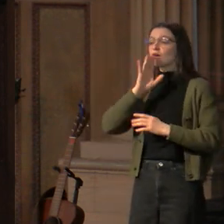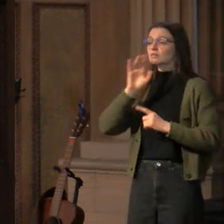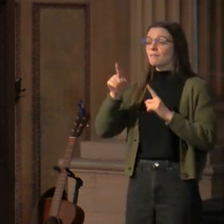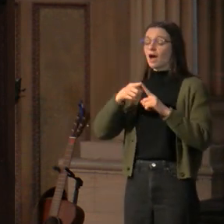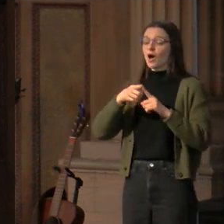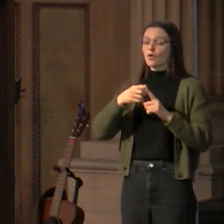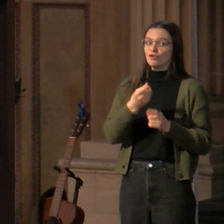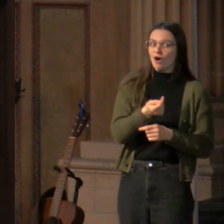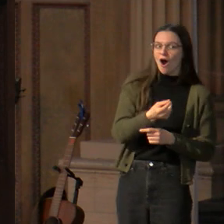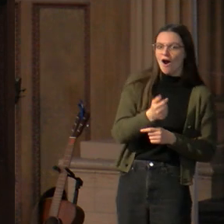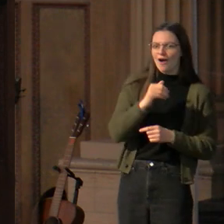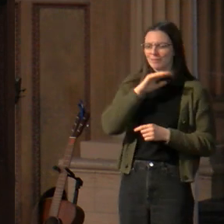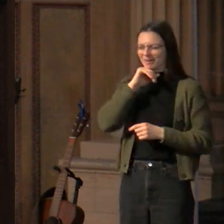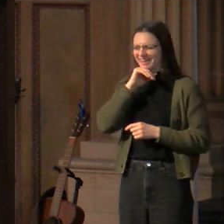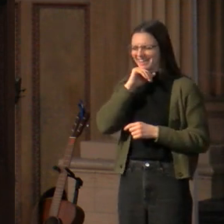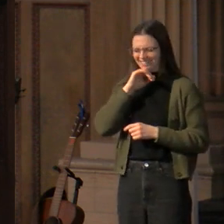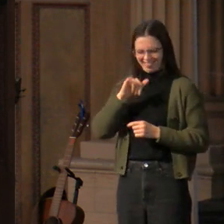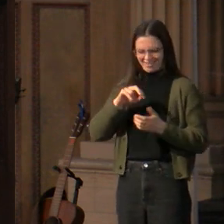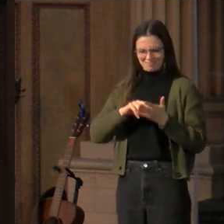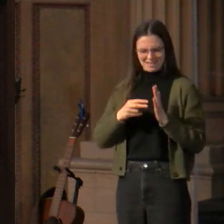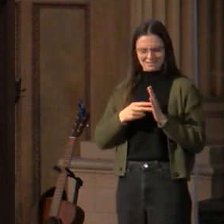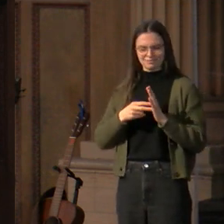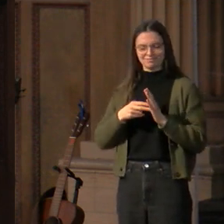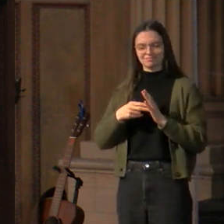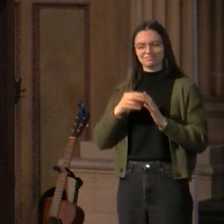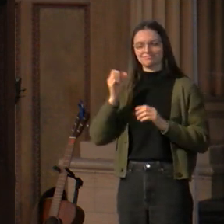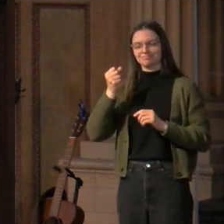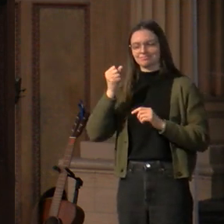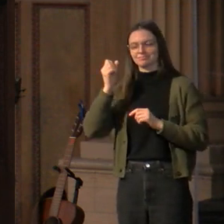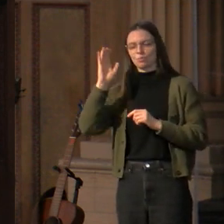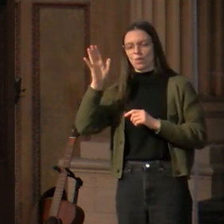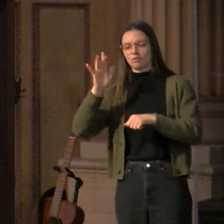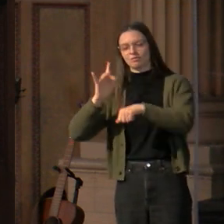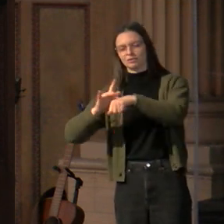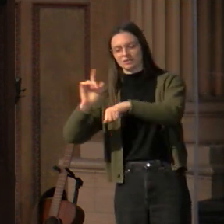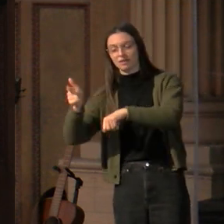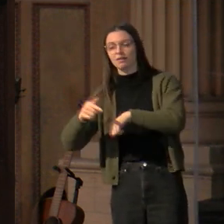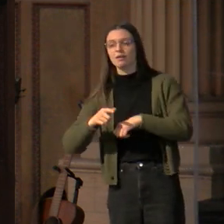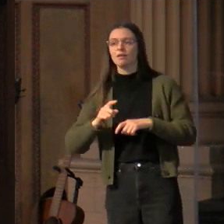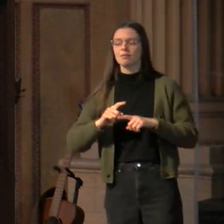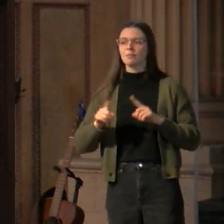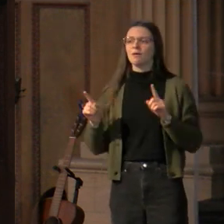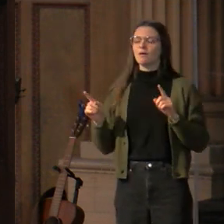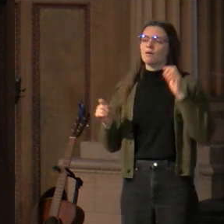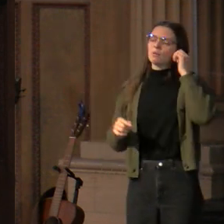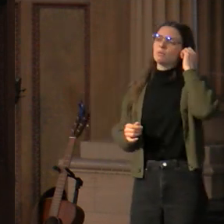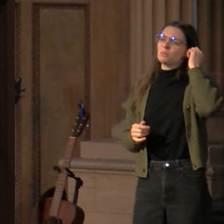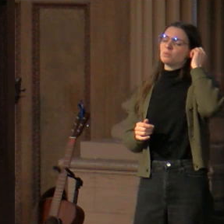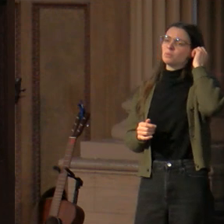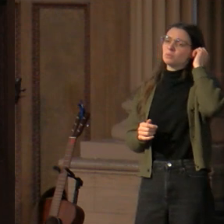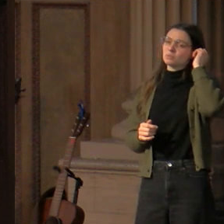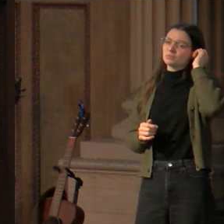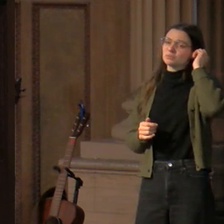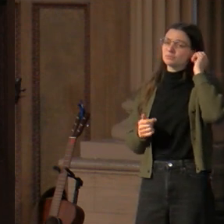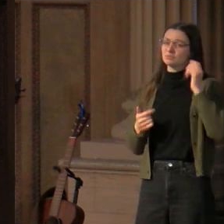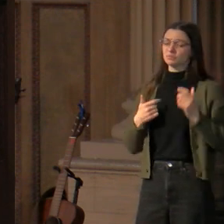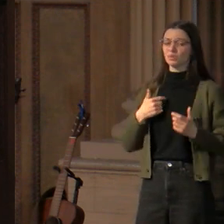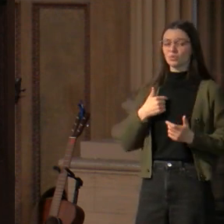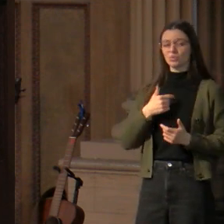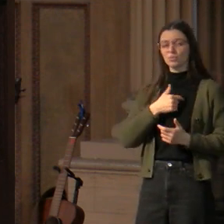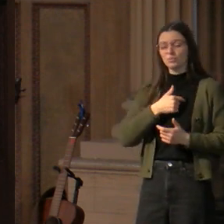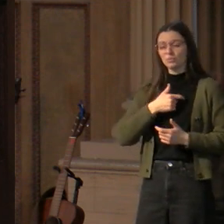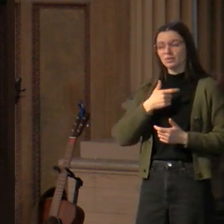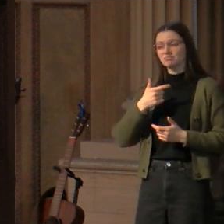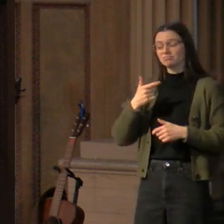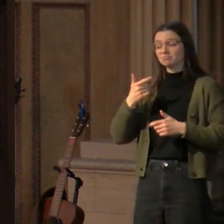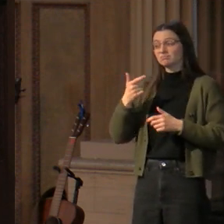Now we'll get to what that means toward the end, but obviously if he's calling us to make those kind of judgments, then we are called to judge in some ways.